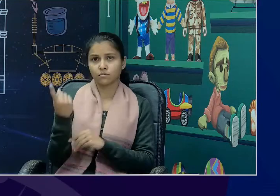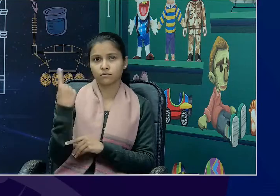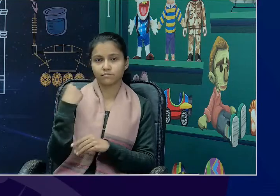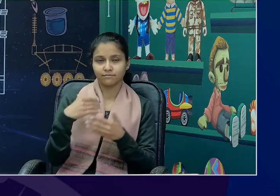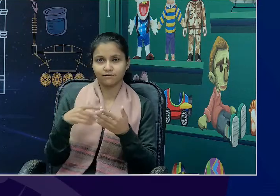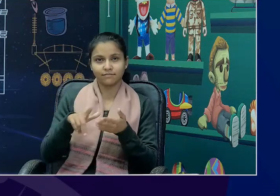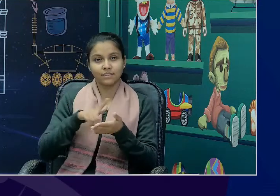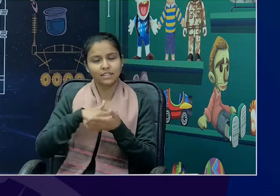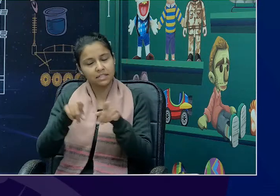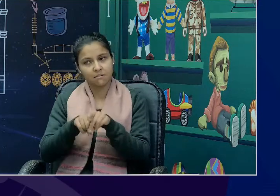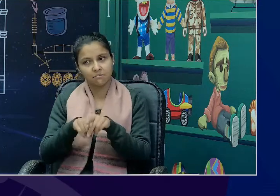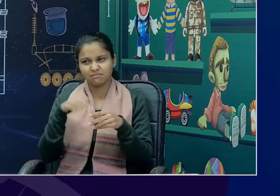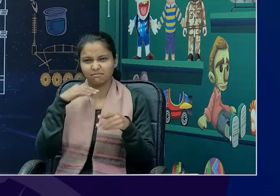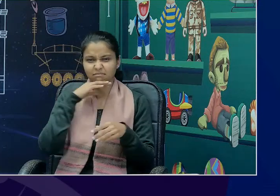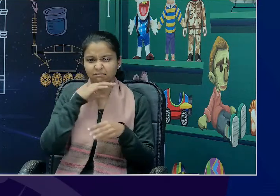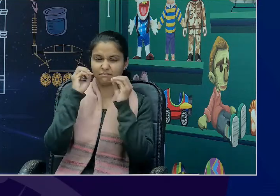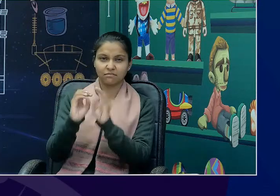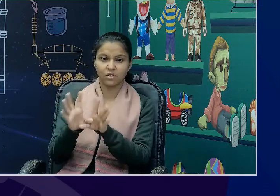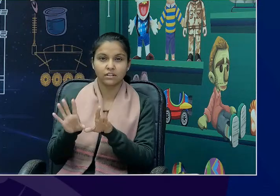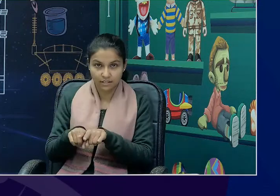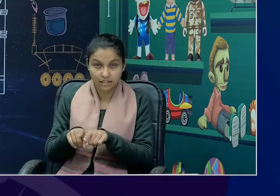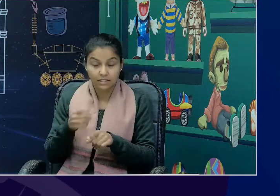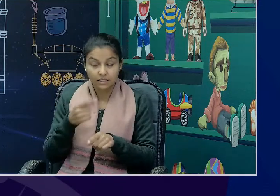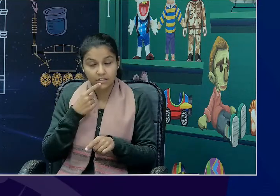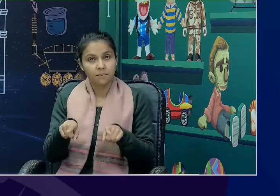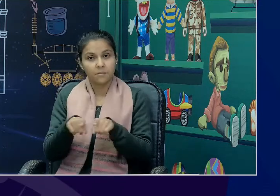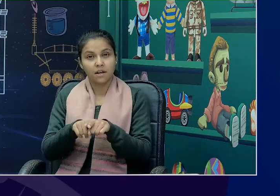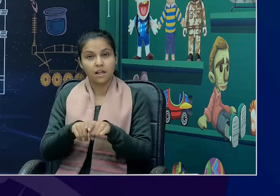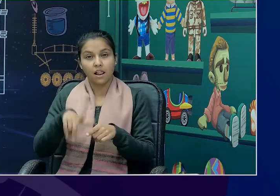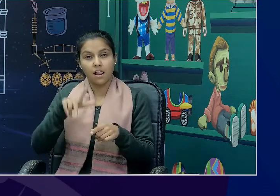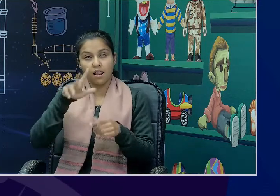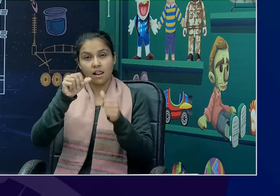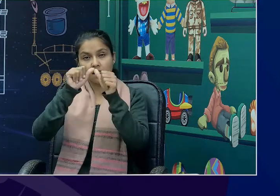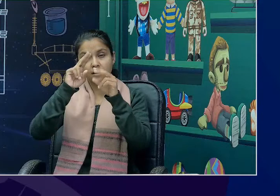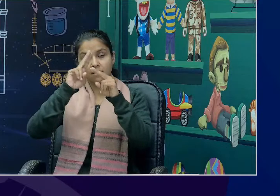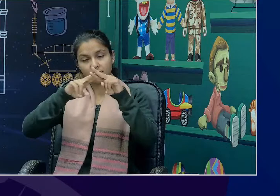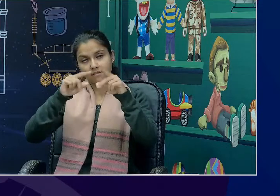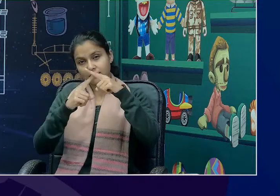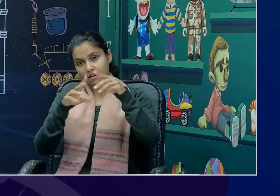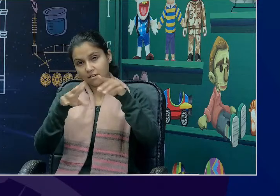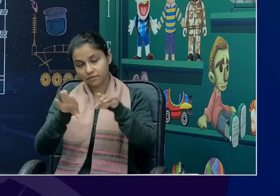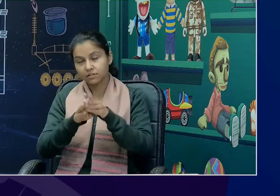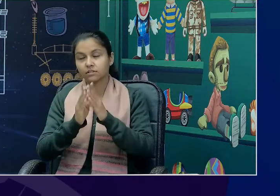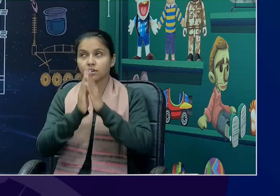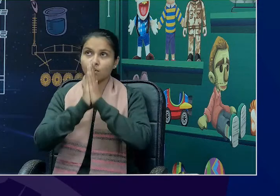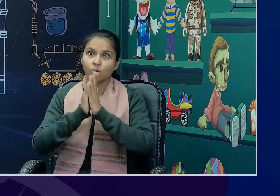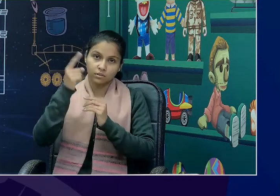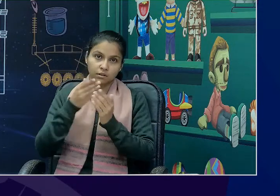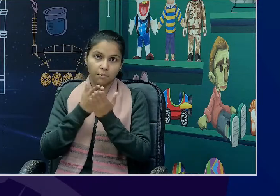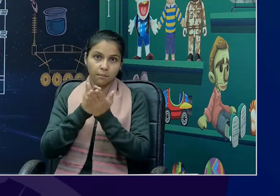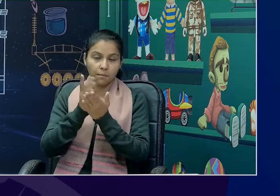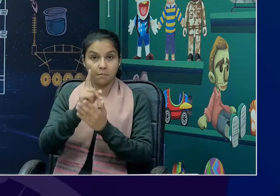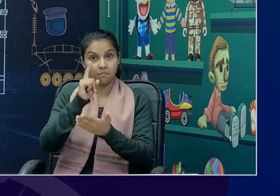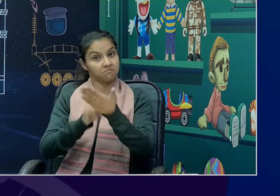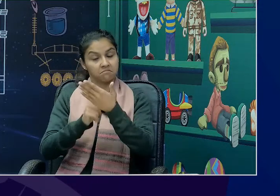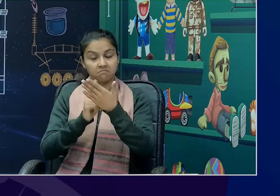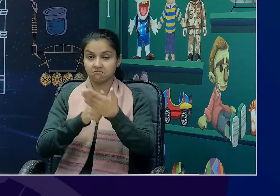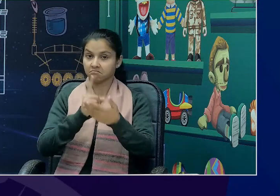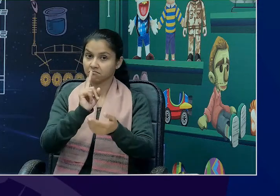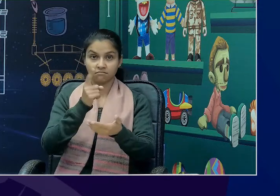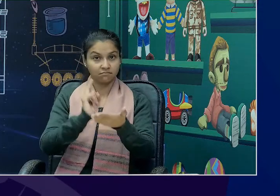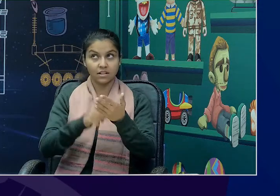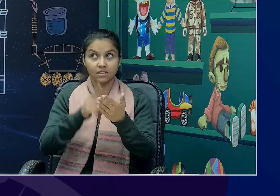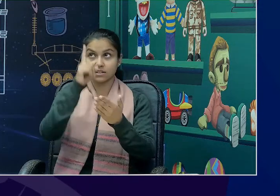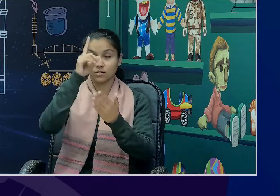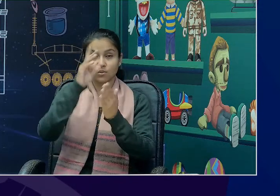That was also a dirty vest. The writer also laughed that this was God's way of punishing him. The God did